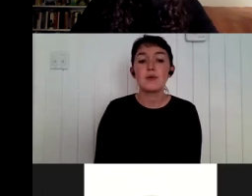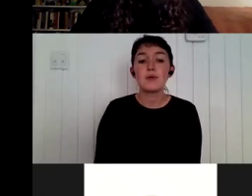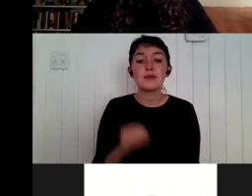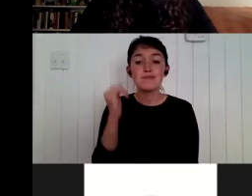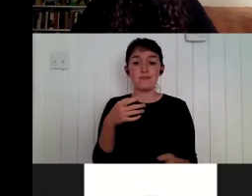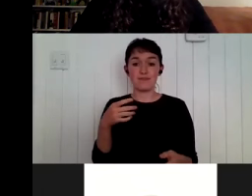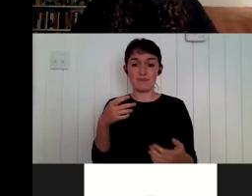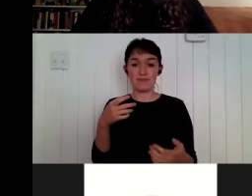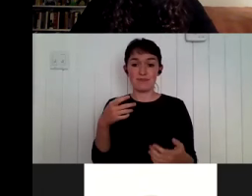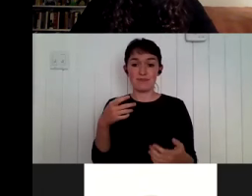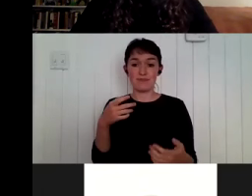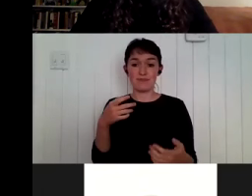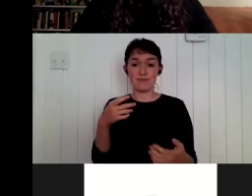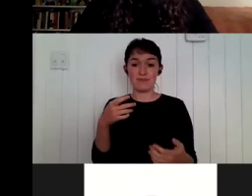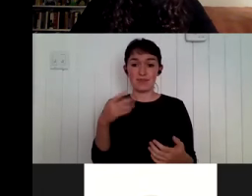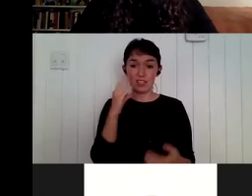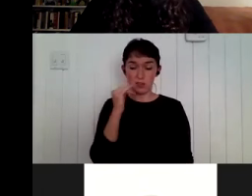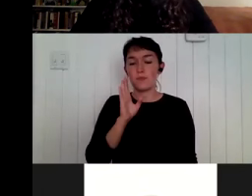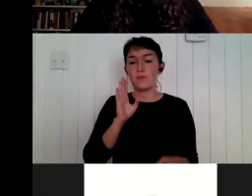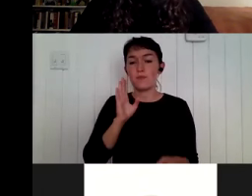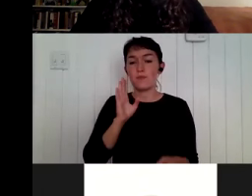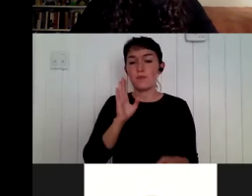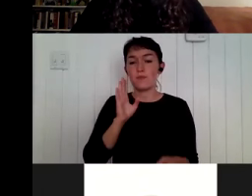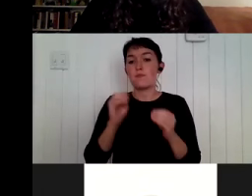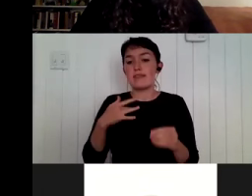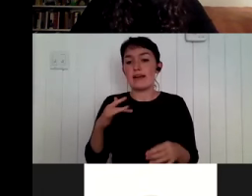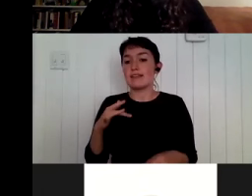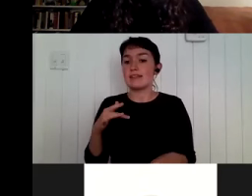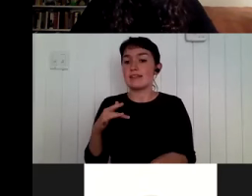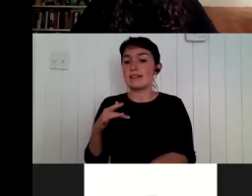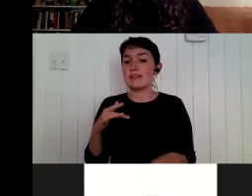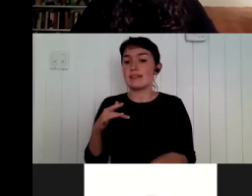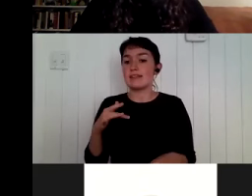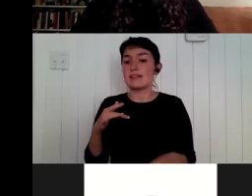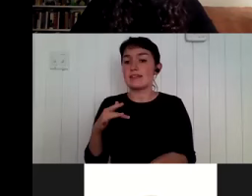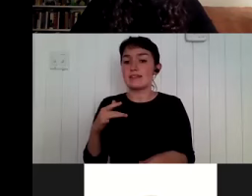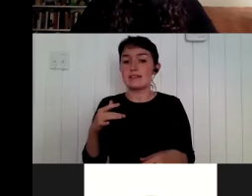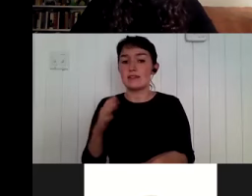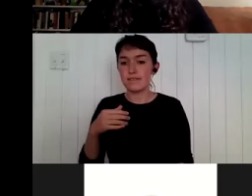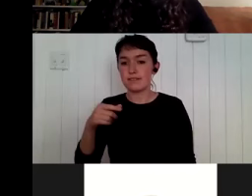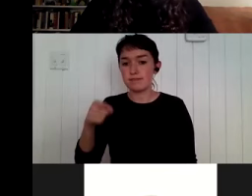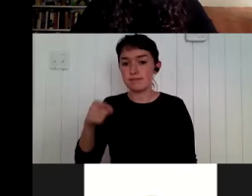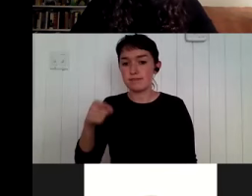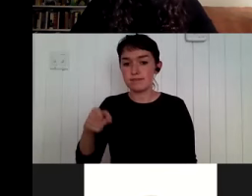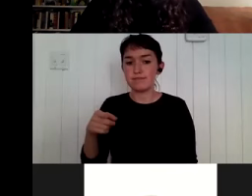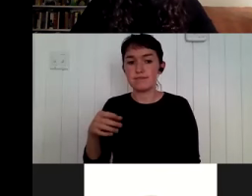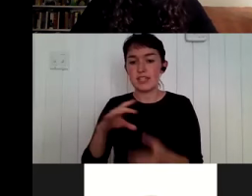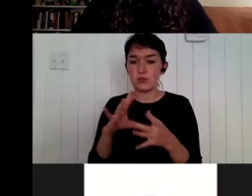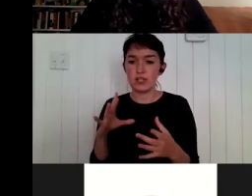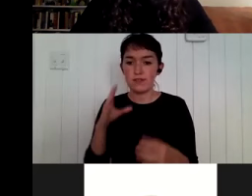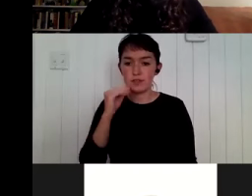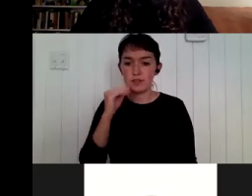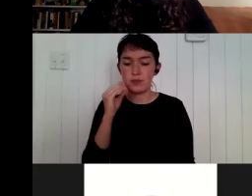it up too is that I wanted to connect with every single person that is here listening to this. I think that many of us have felt